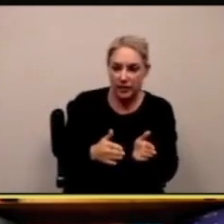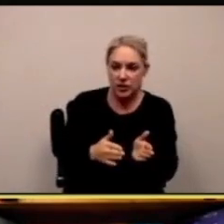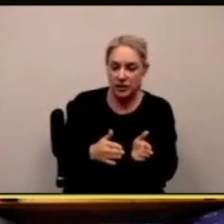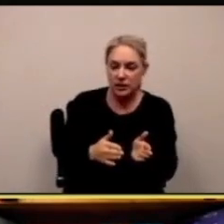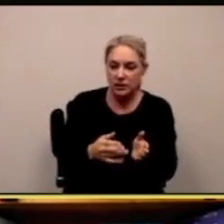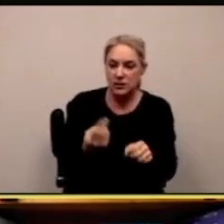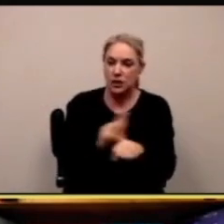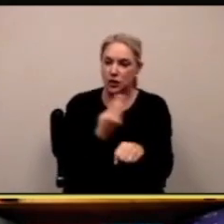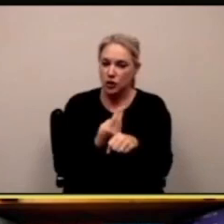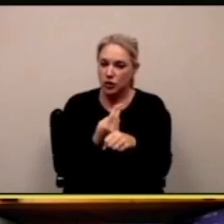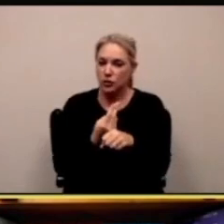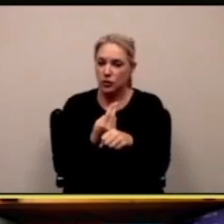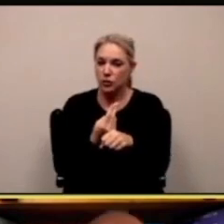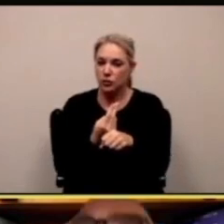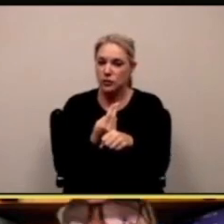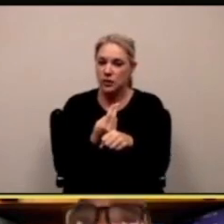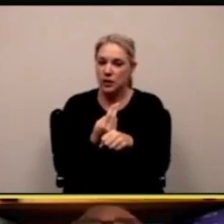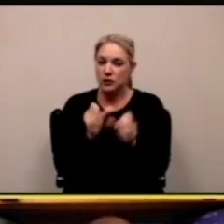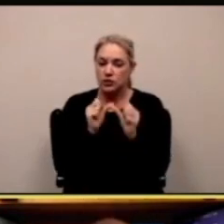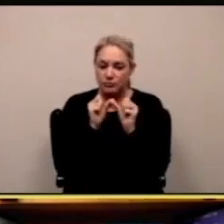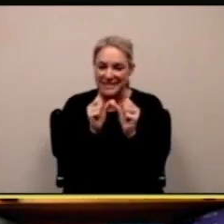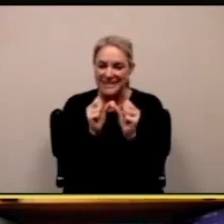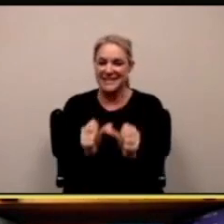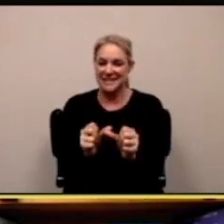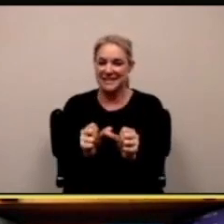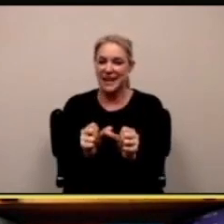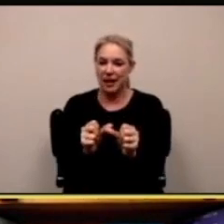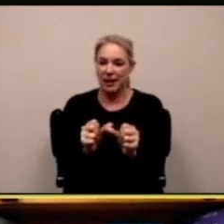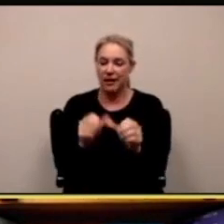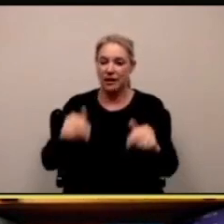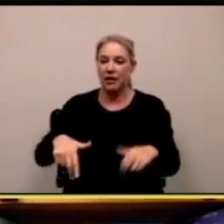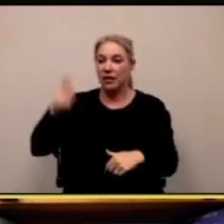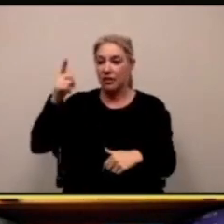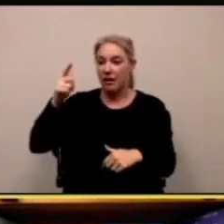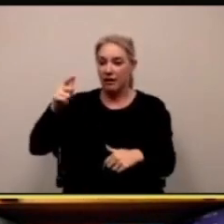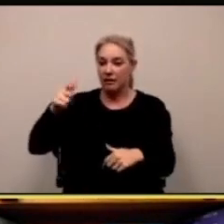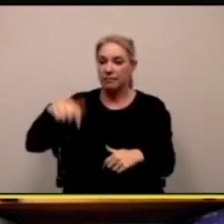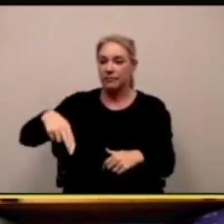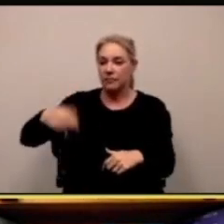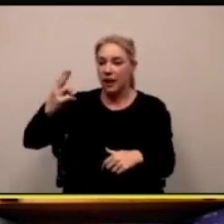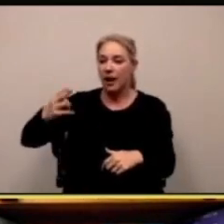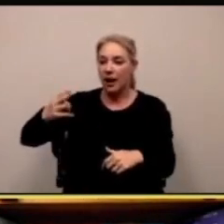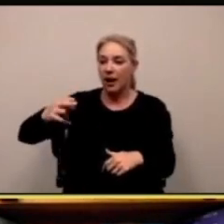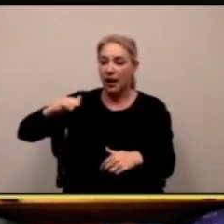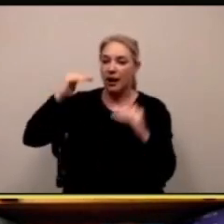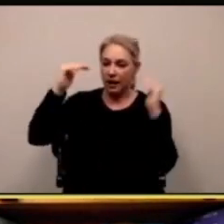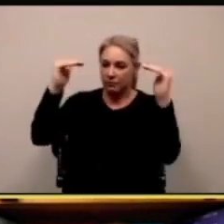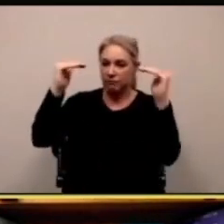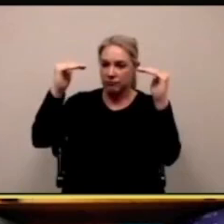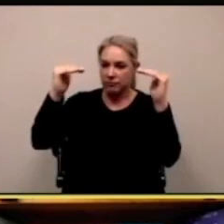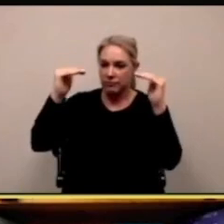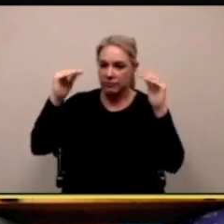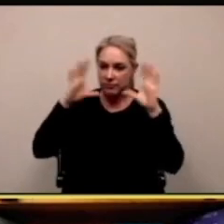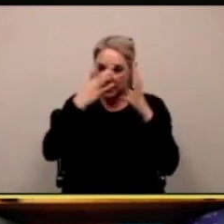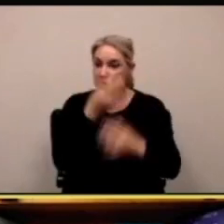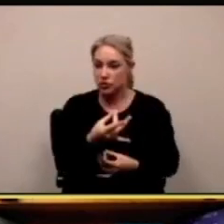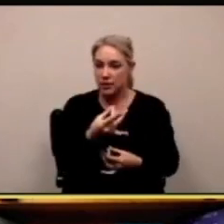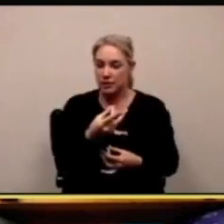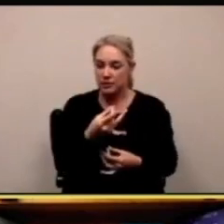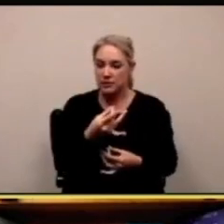of interest and relevance? So like, what do we do going forward to ensure that kids are still motivated